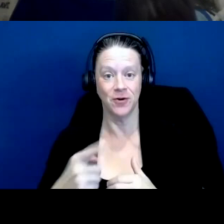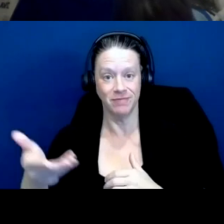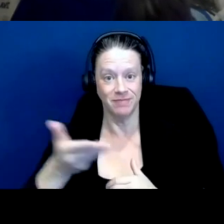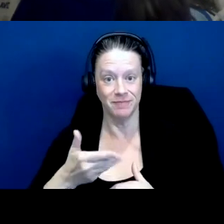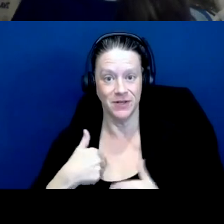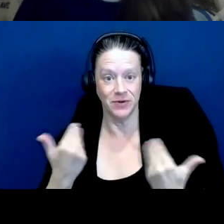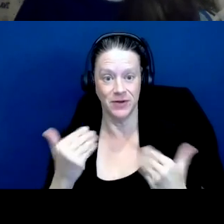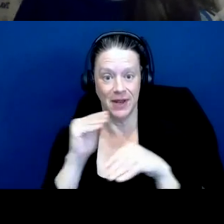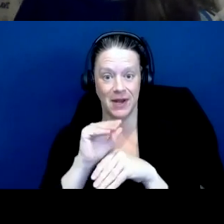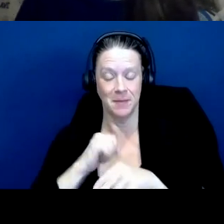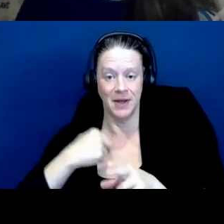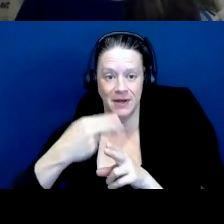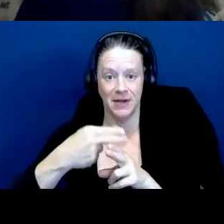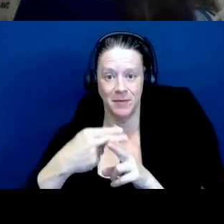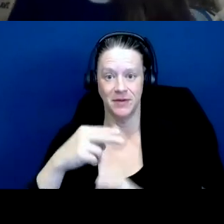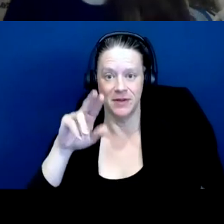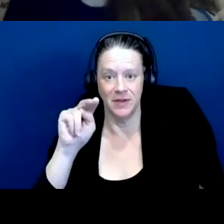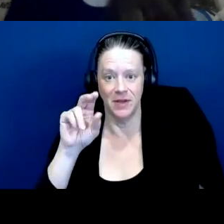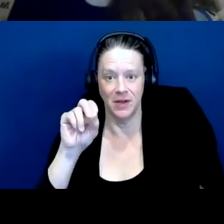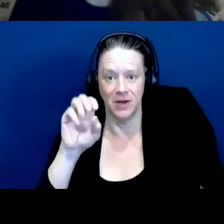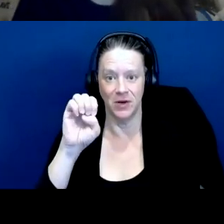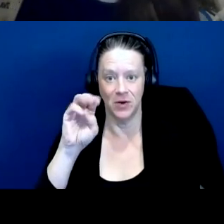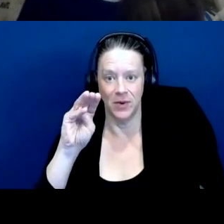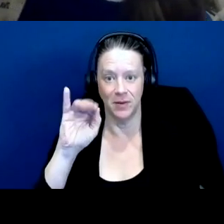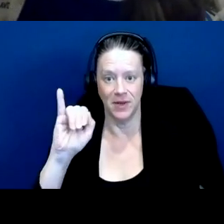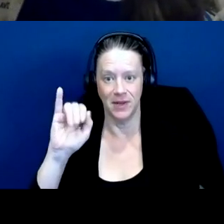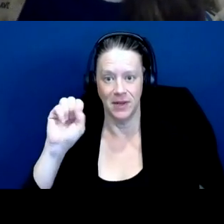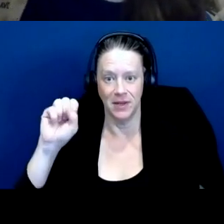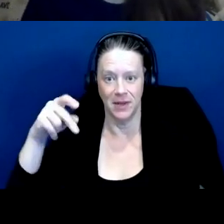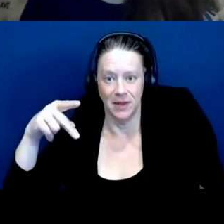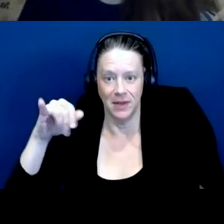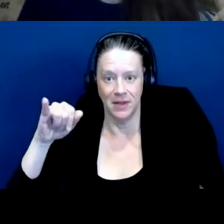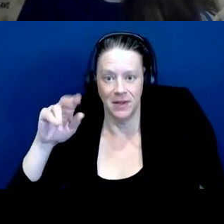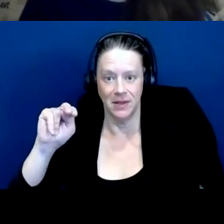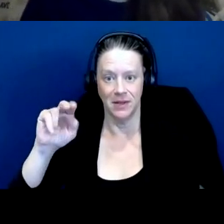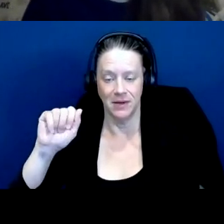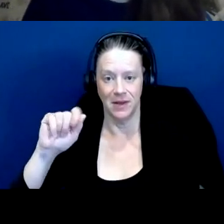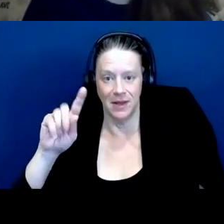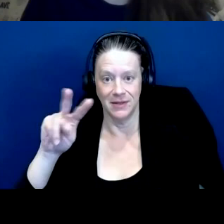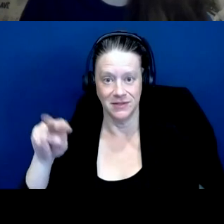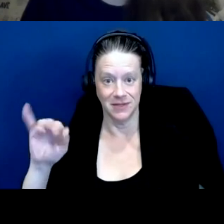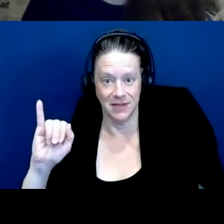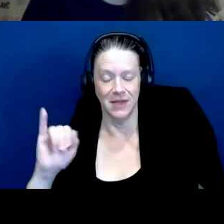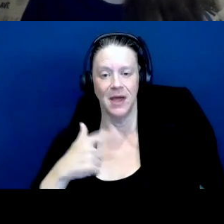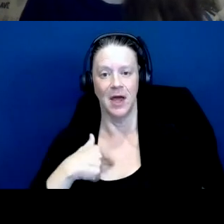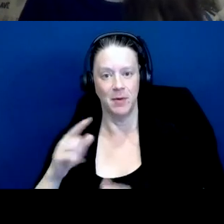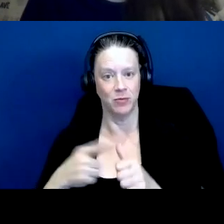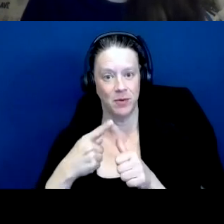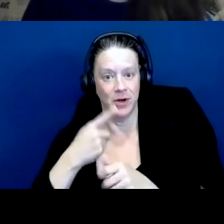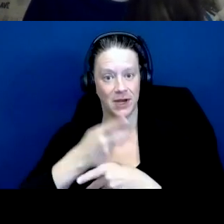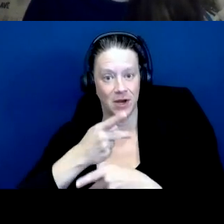Noemi Spinazzi, and I am a primary care doctor at Children's Hospital Oakland. I have been doing a lot of